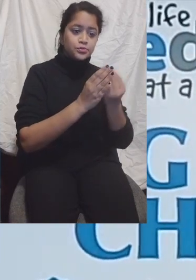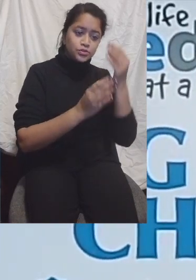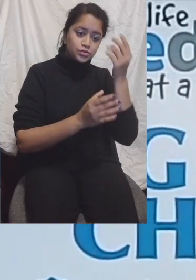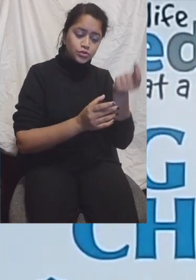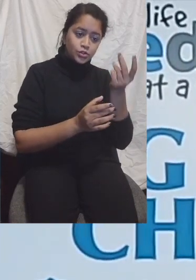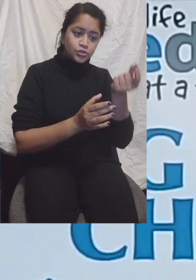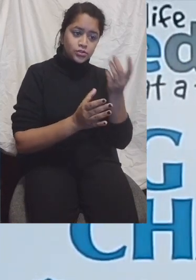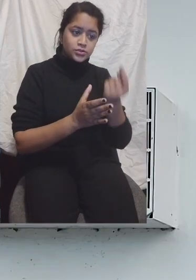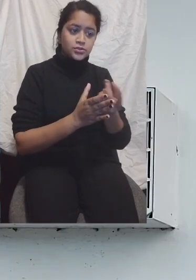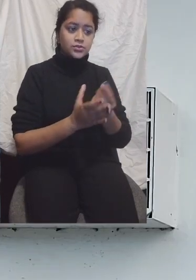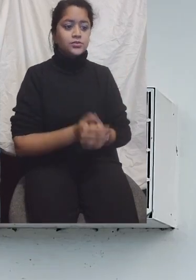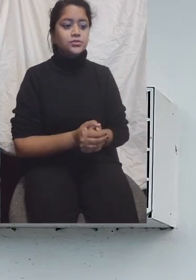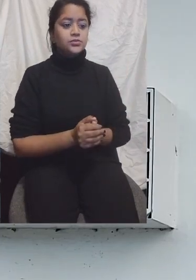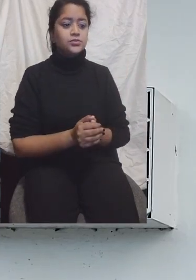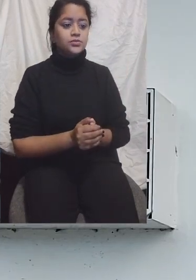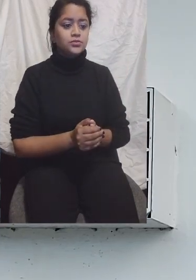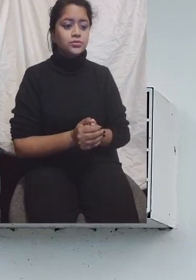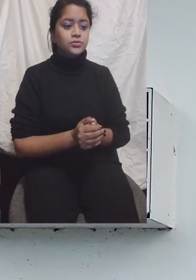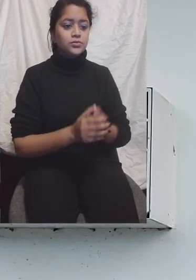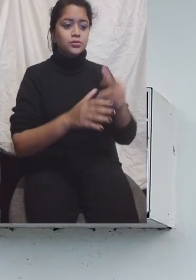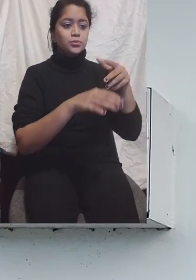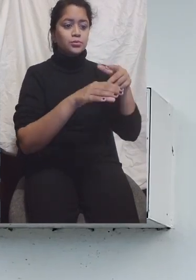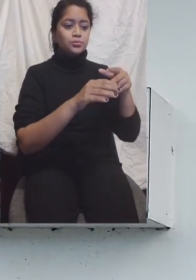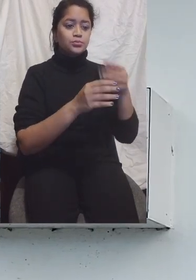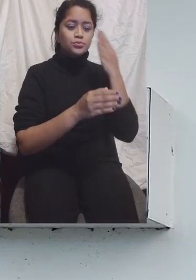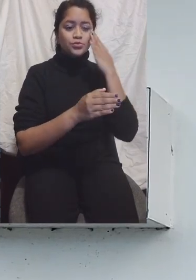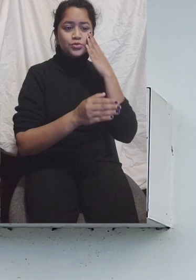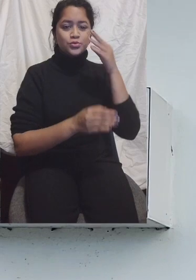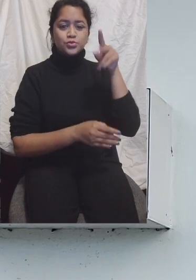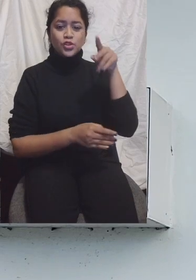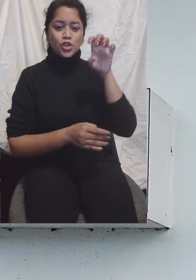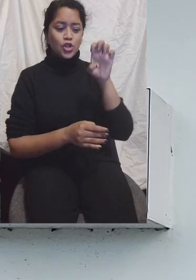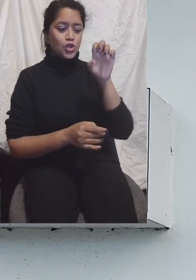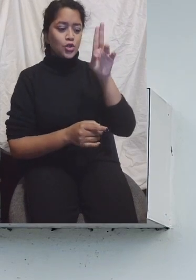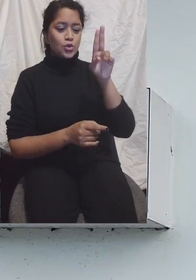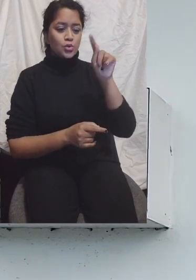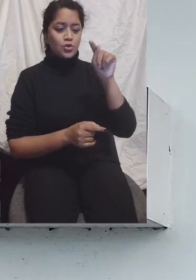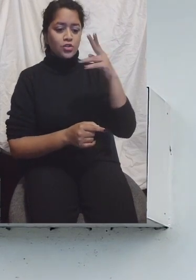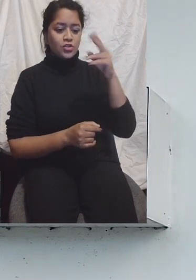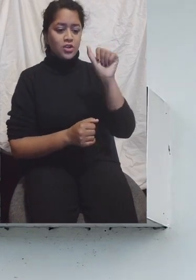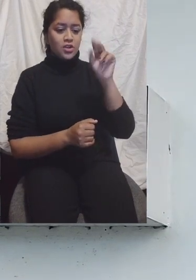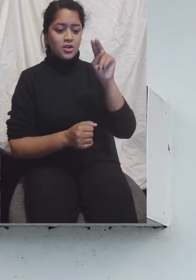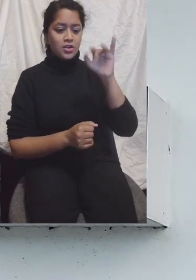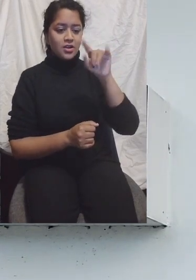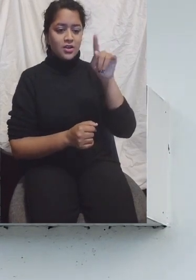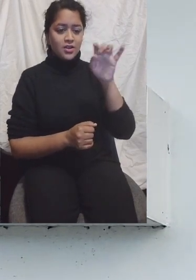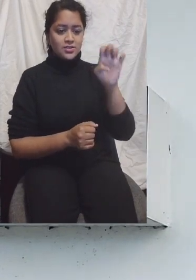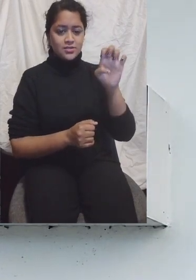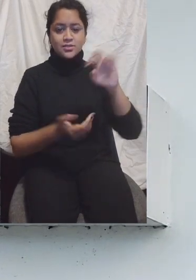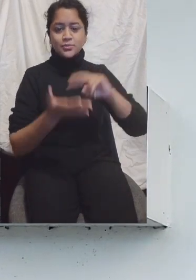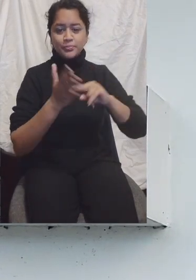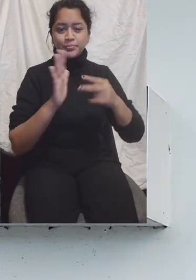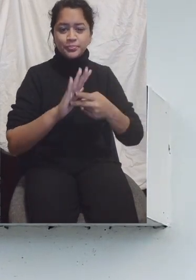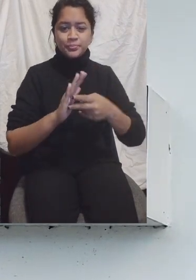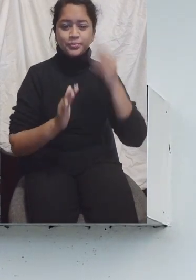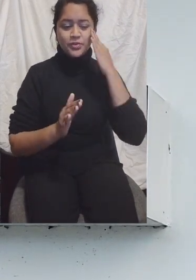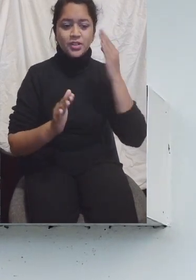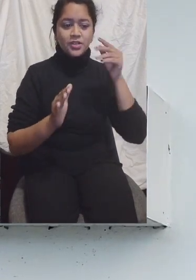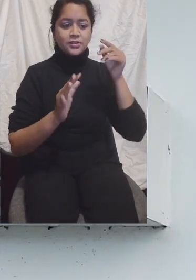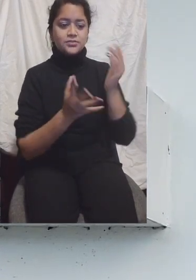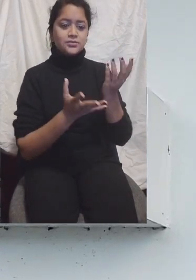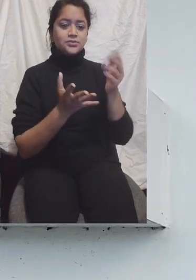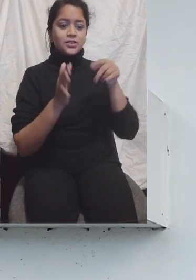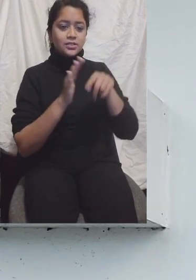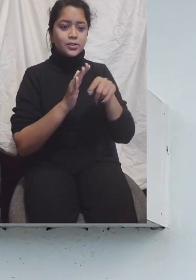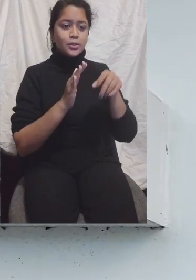surrenders from the community. So how does the community help? How does community help One Dog at a Time?